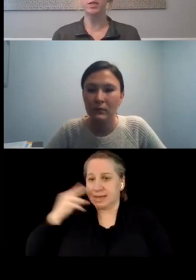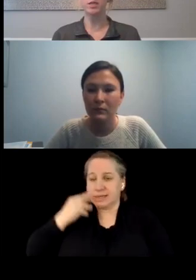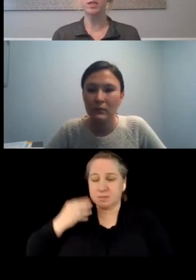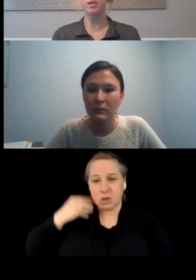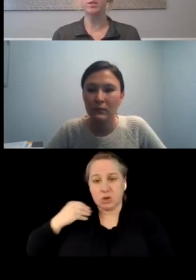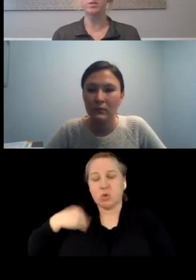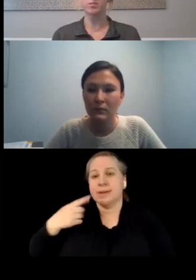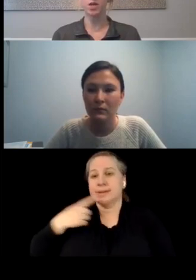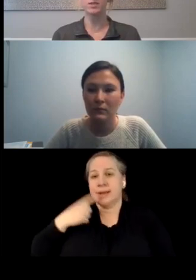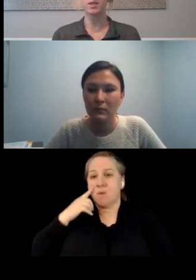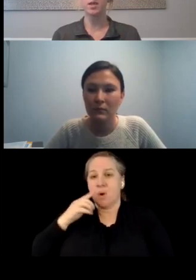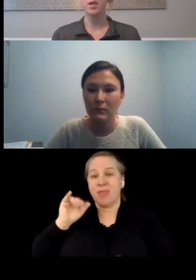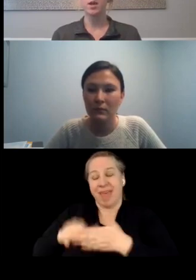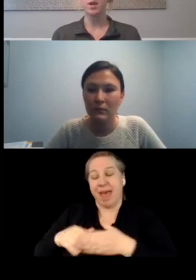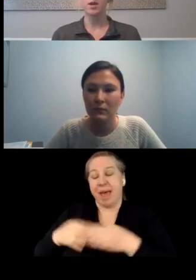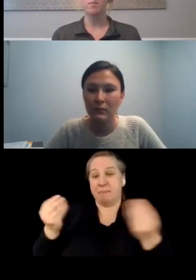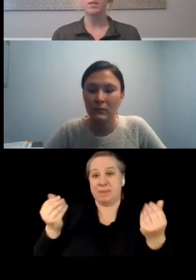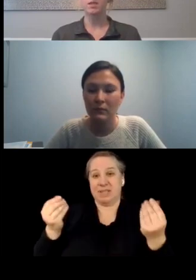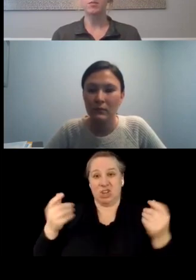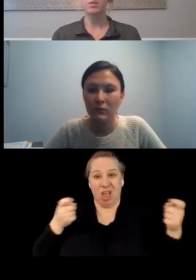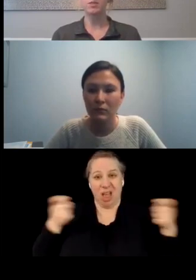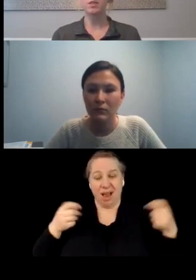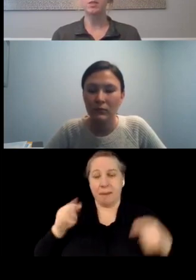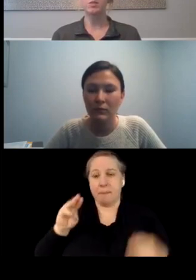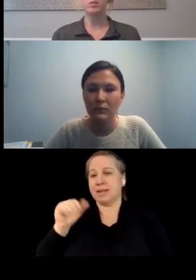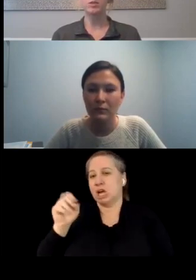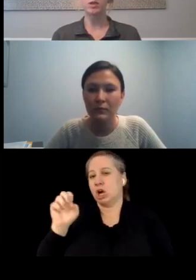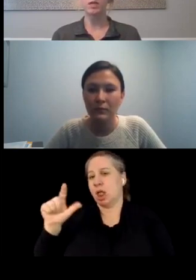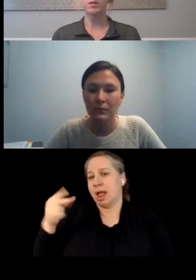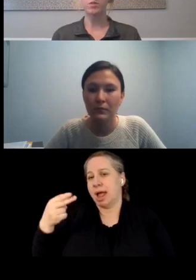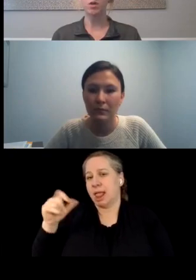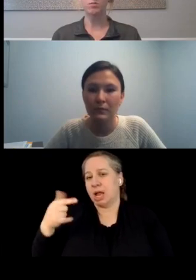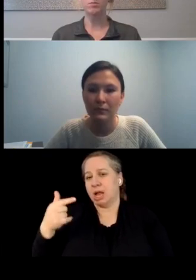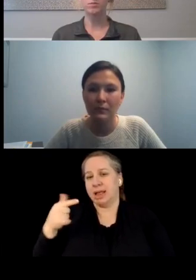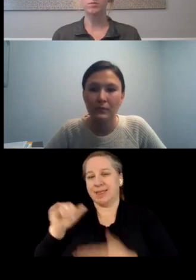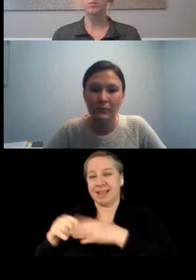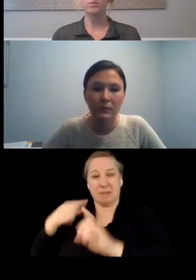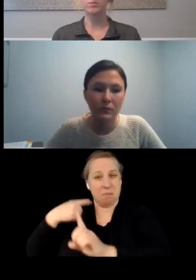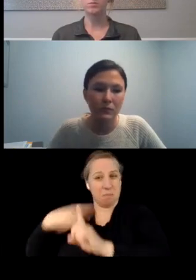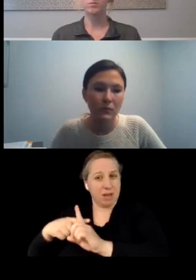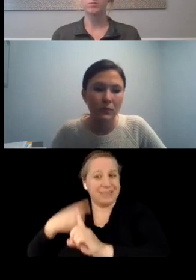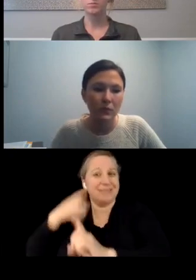material handling, it is a plus and definitely something that we would look at as well.